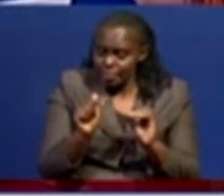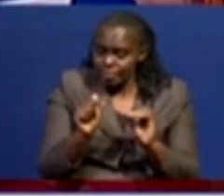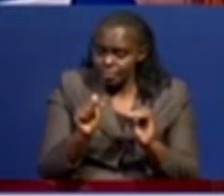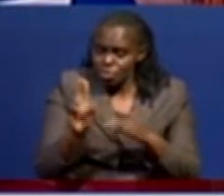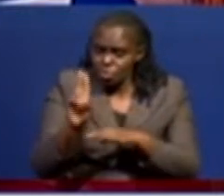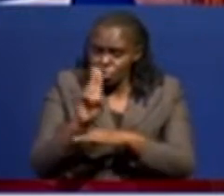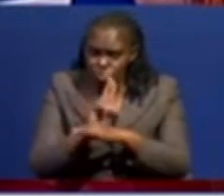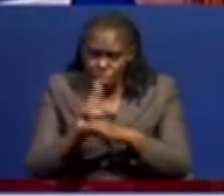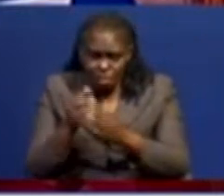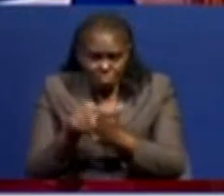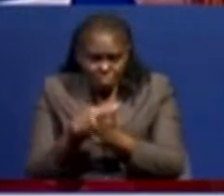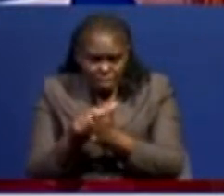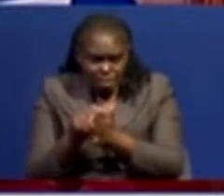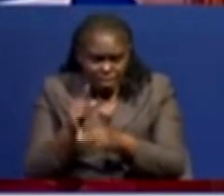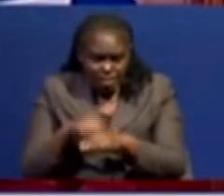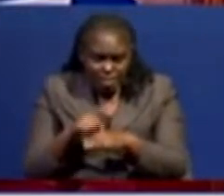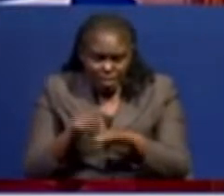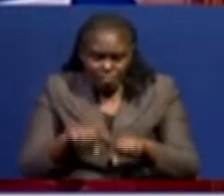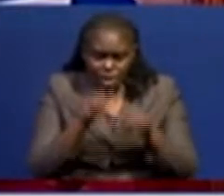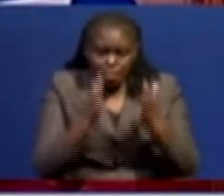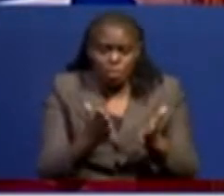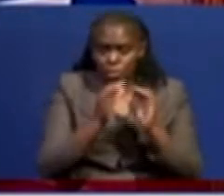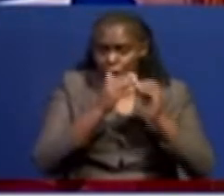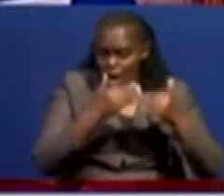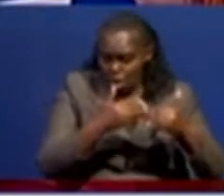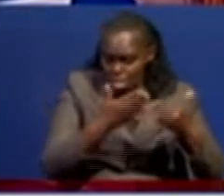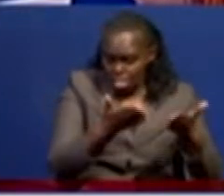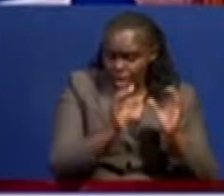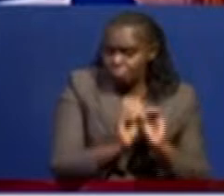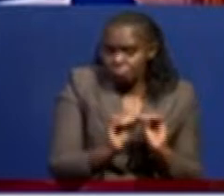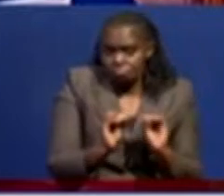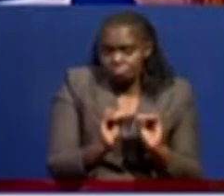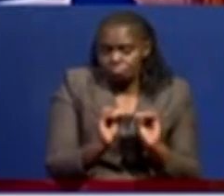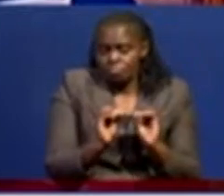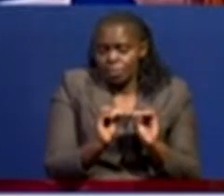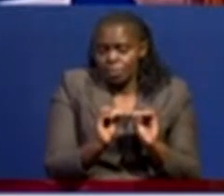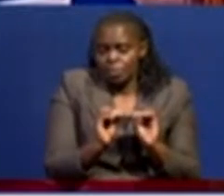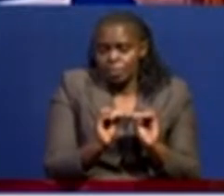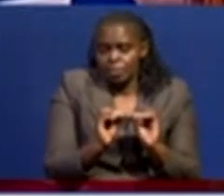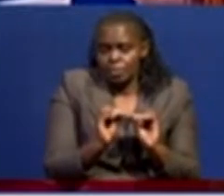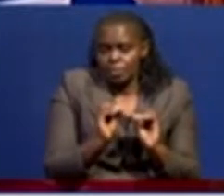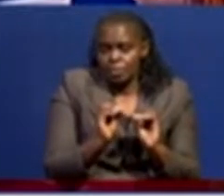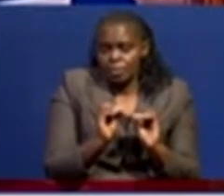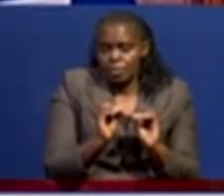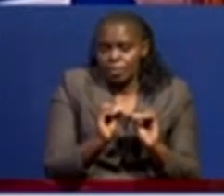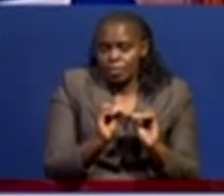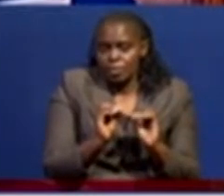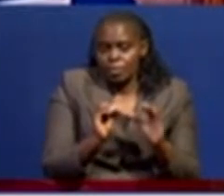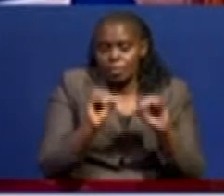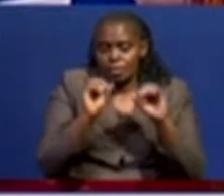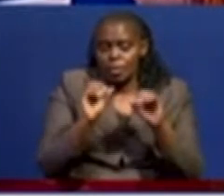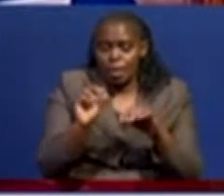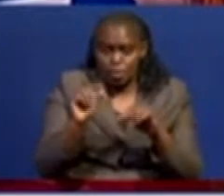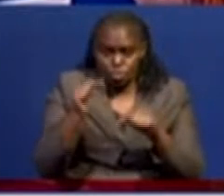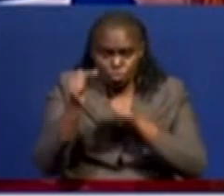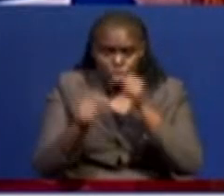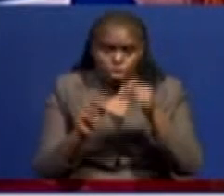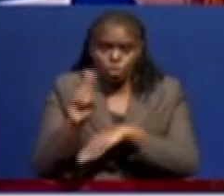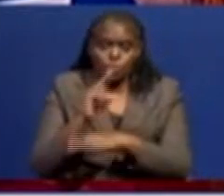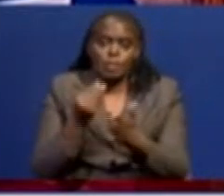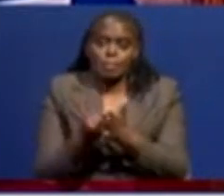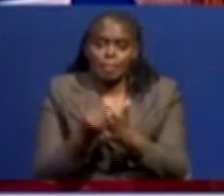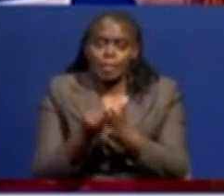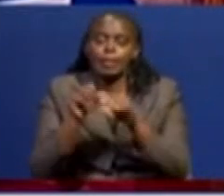the position is vacant? The evidence that you give us at page 383? Yes.